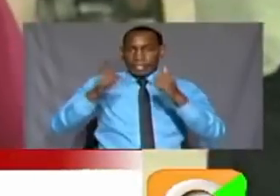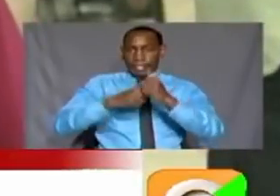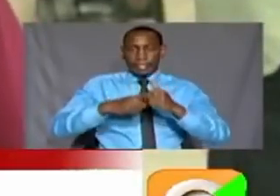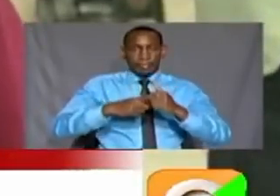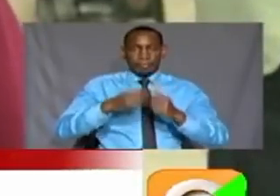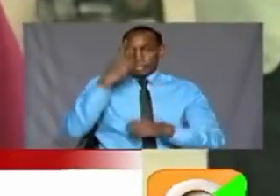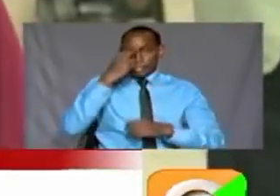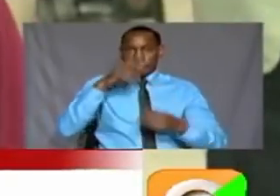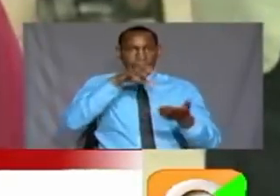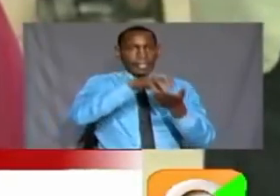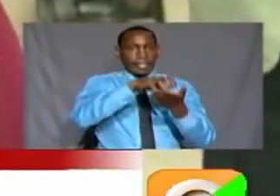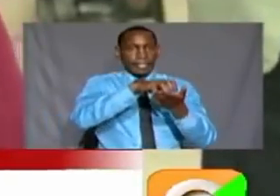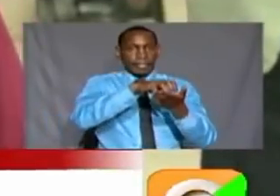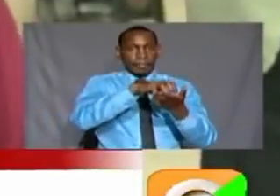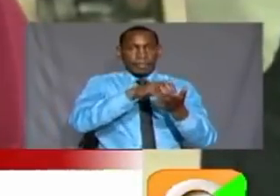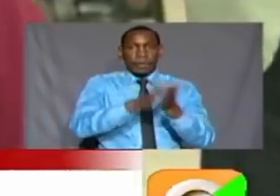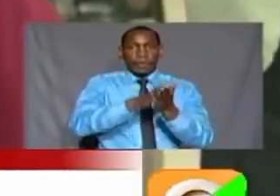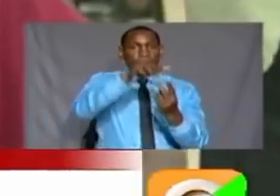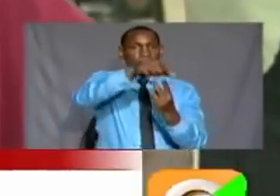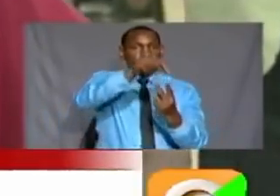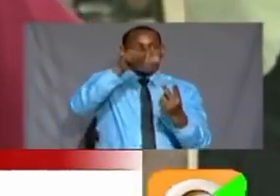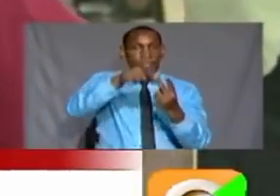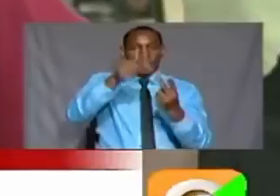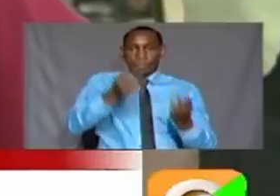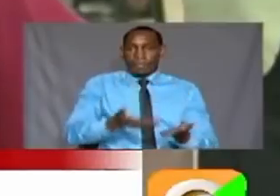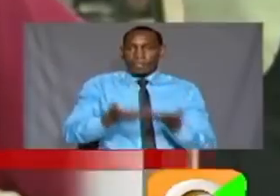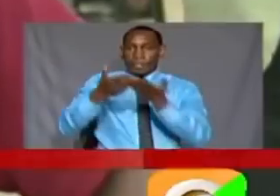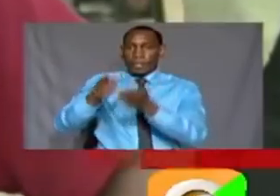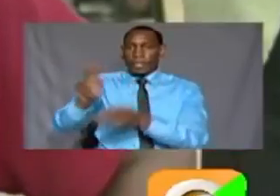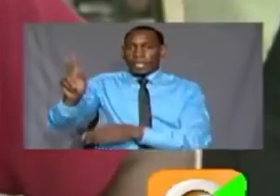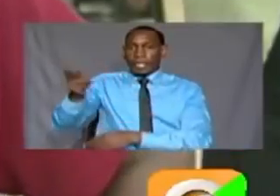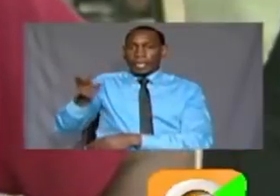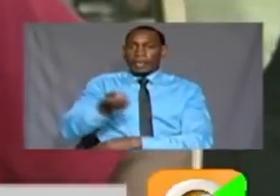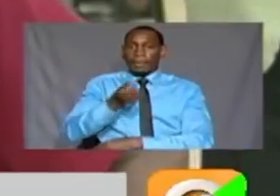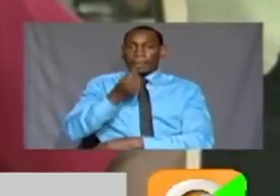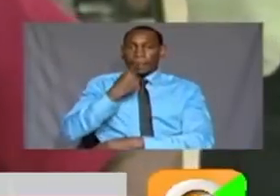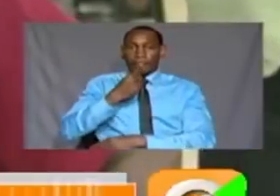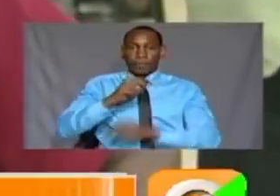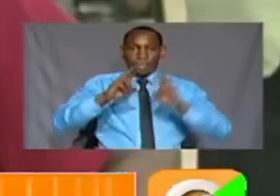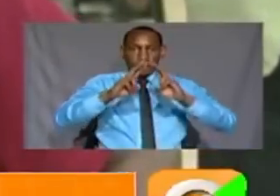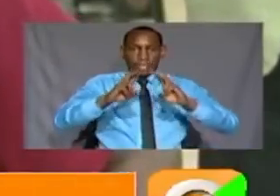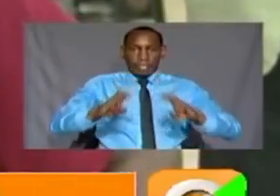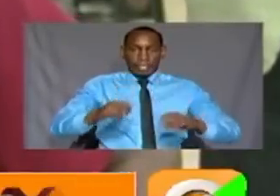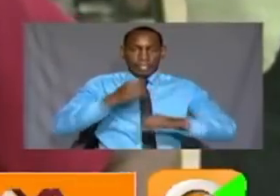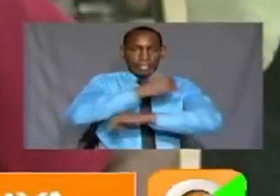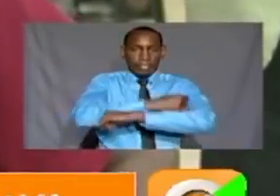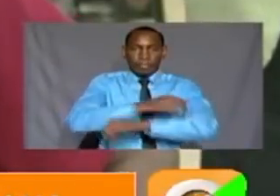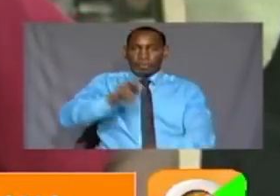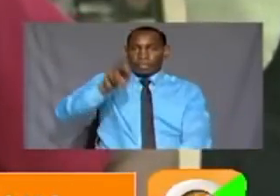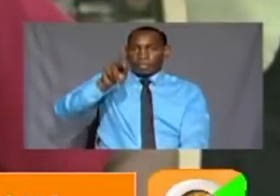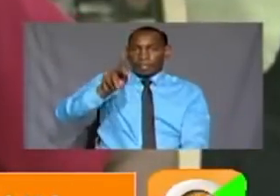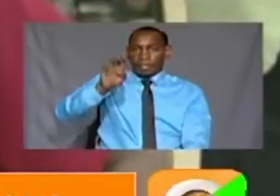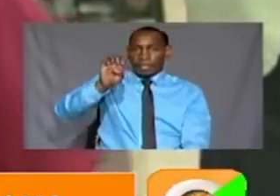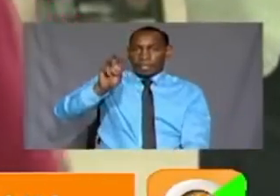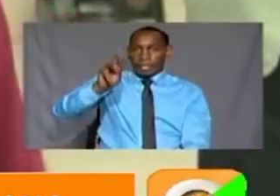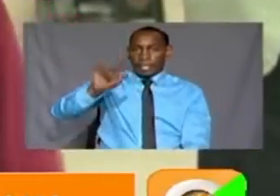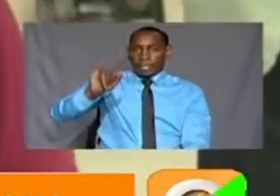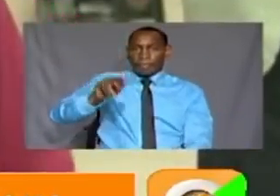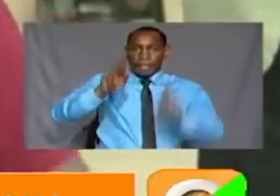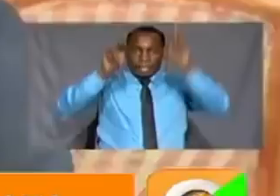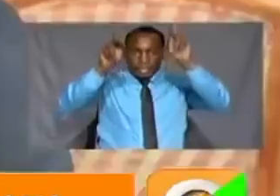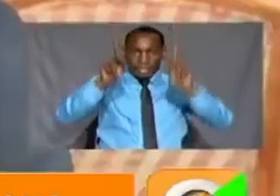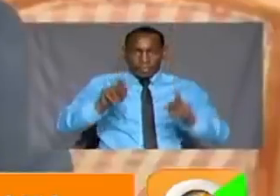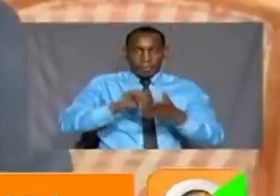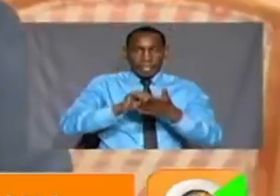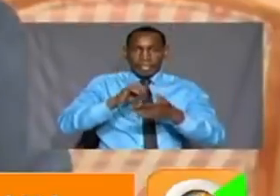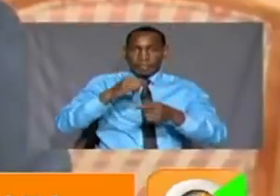cases, and their samples have been taken to Kenya Medical Research Institute, KEMRI, Kisumu, who are